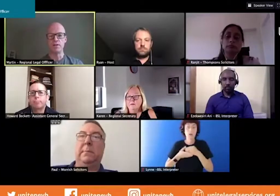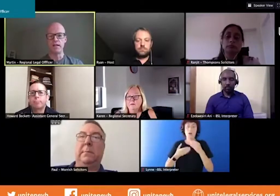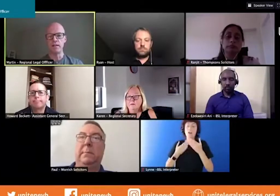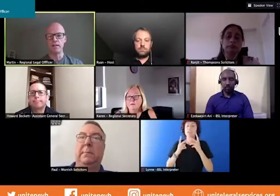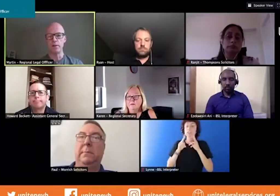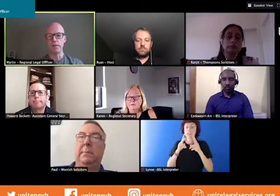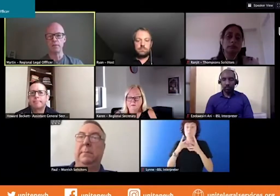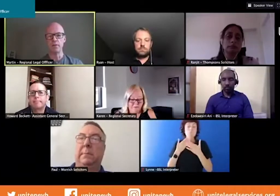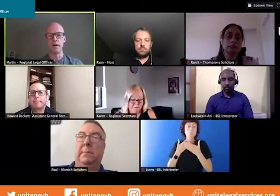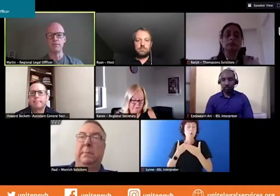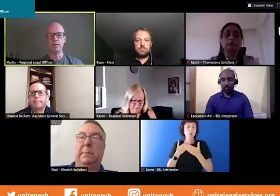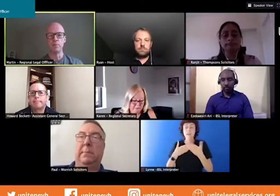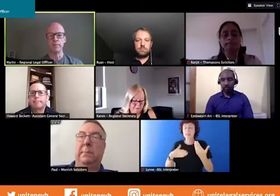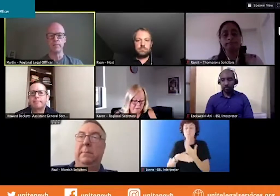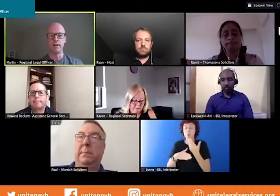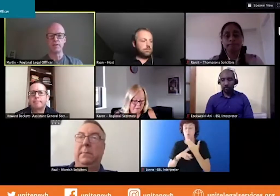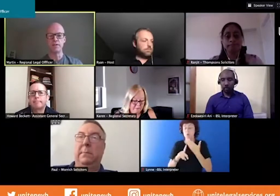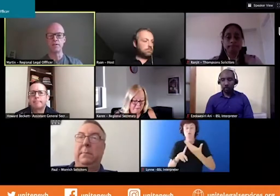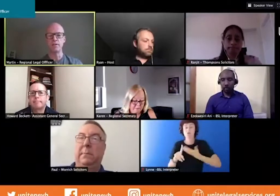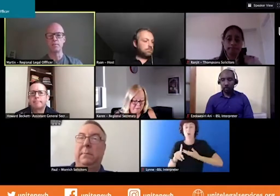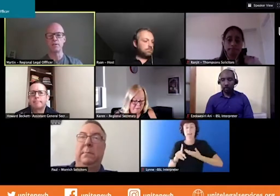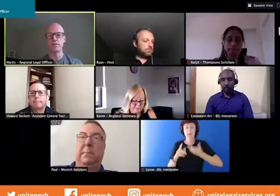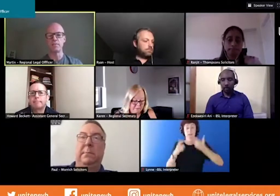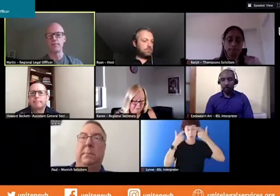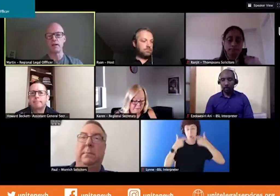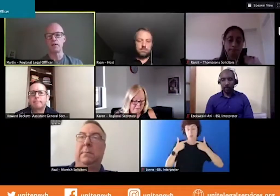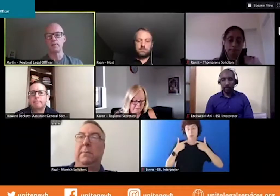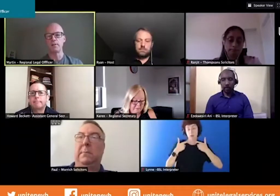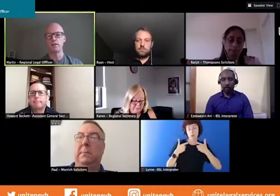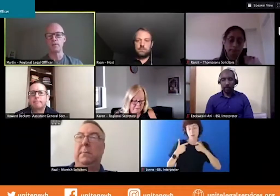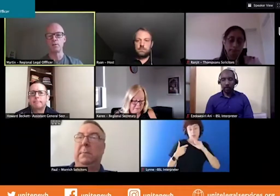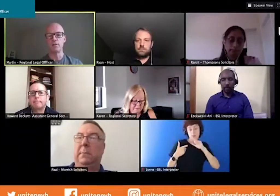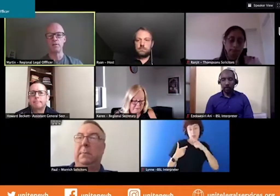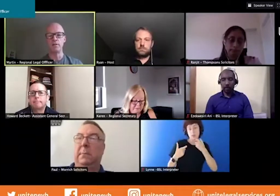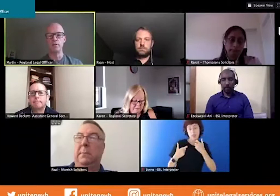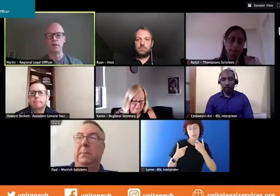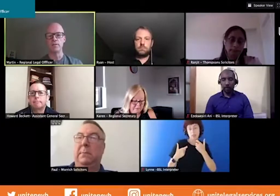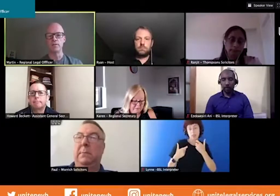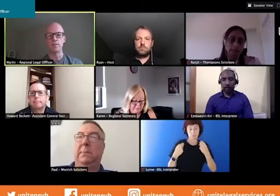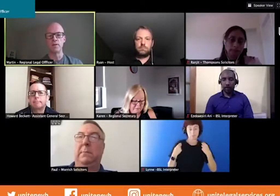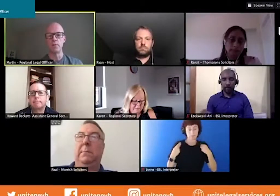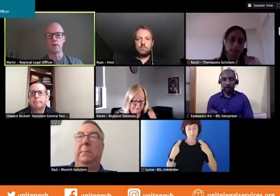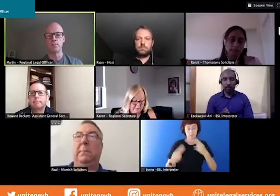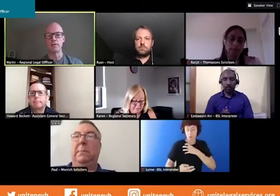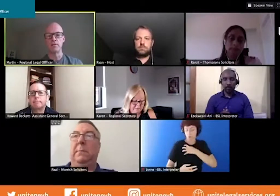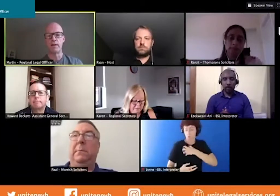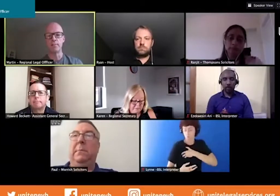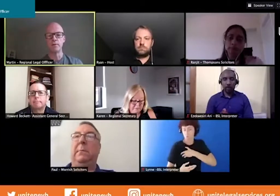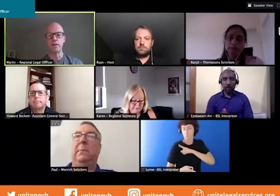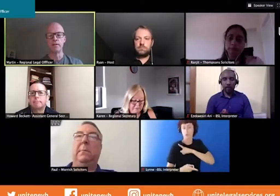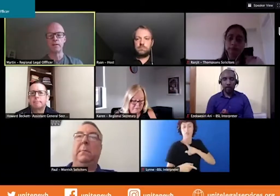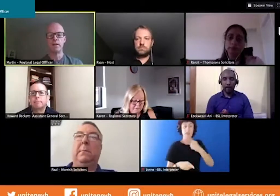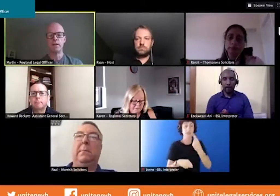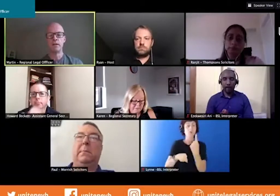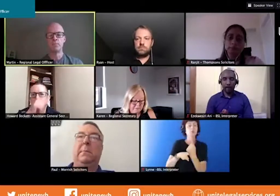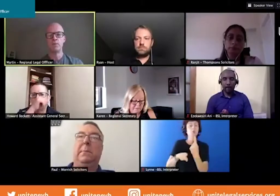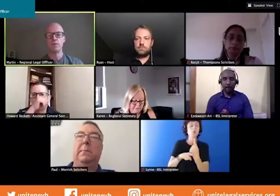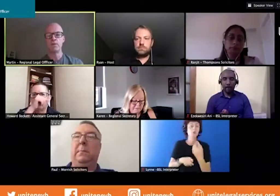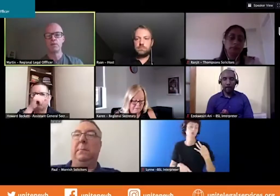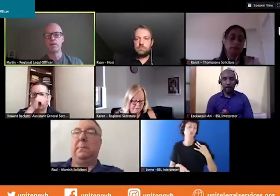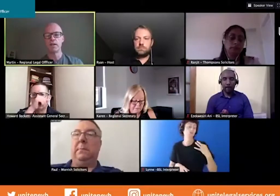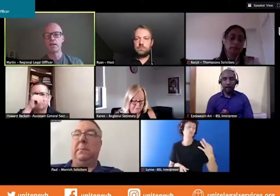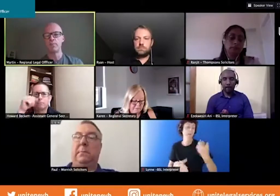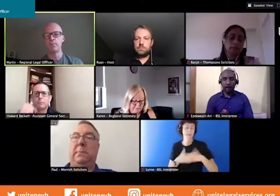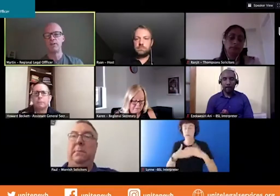see anybody, or have an employment rights issue, because they might have that conversation with their regional officer or their workplace rep or whatever. But